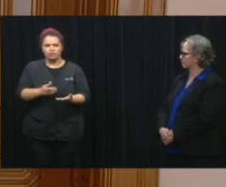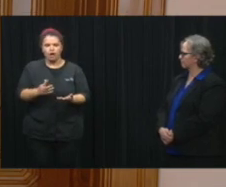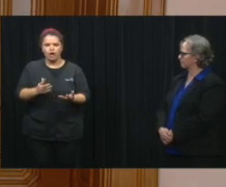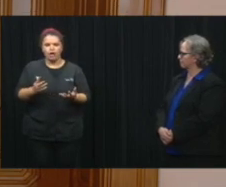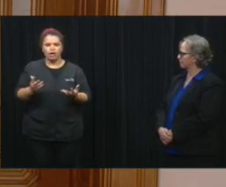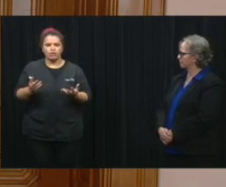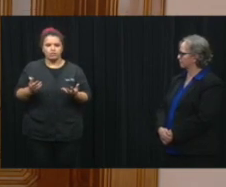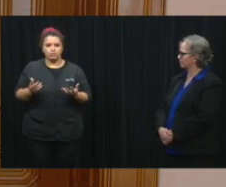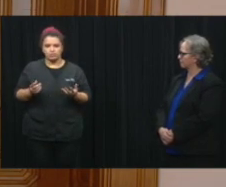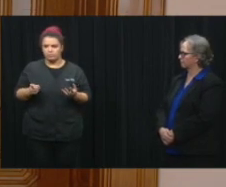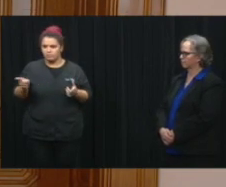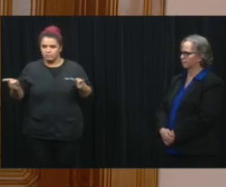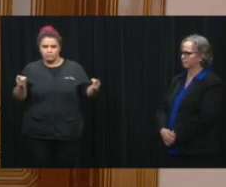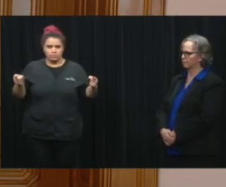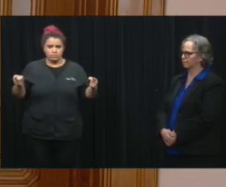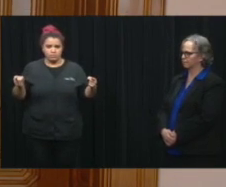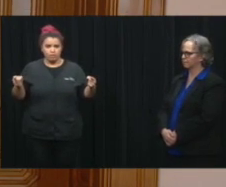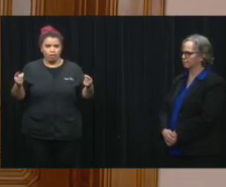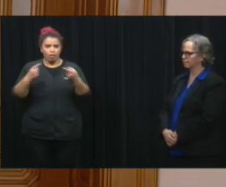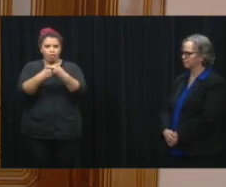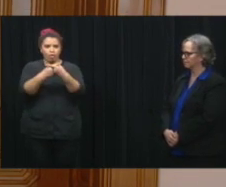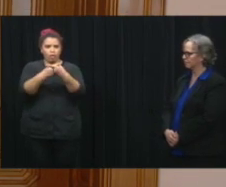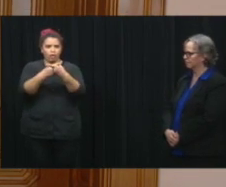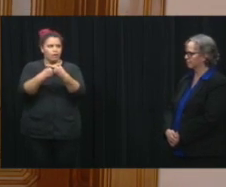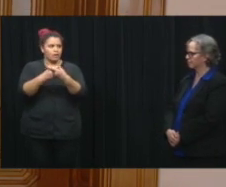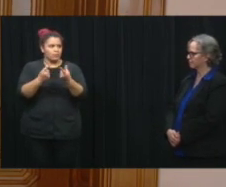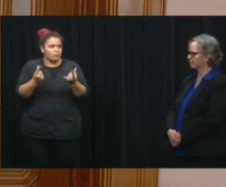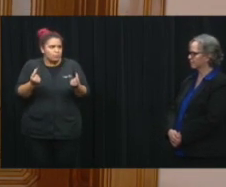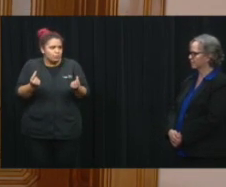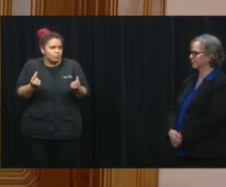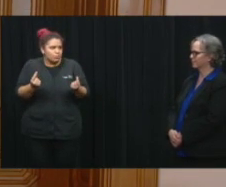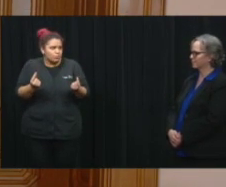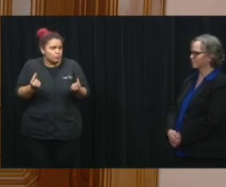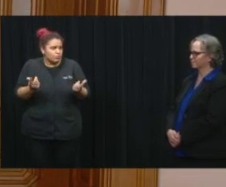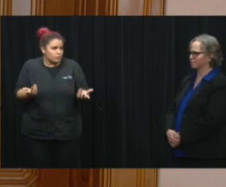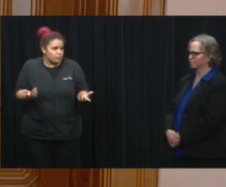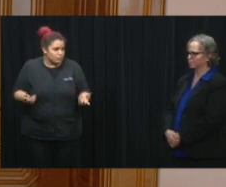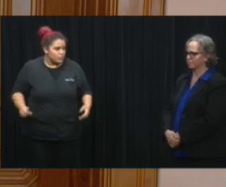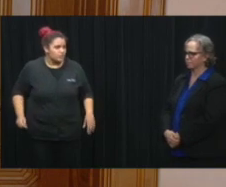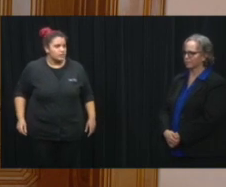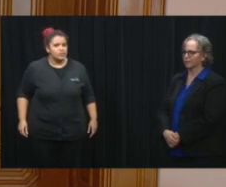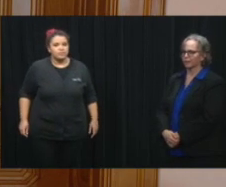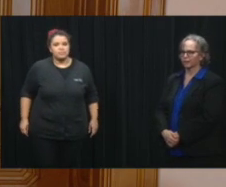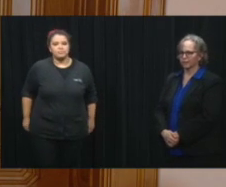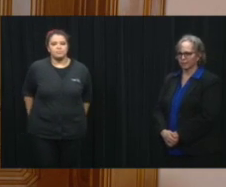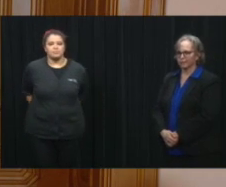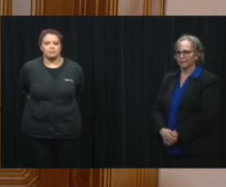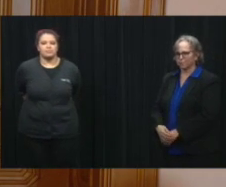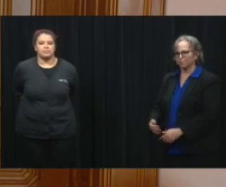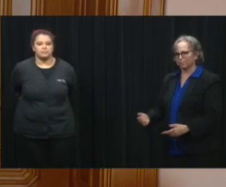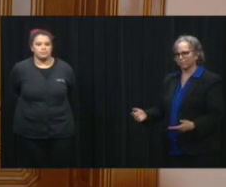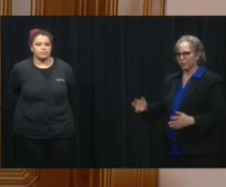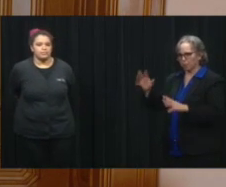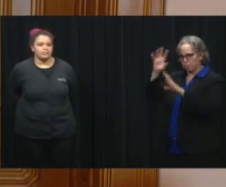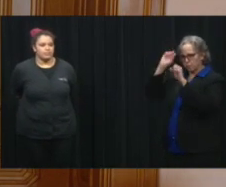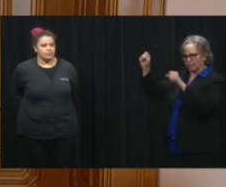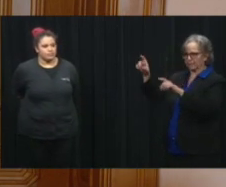when you have two conflicting sets of guidelines? Well, I'm not sure the details from the president. I've not seen